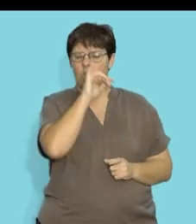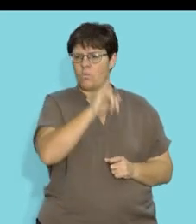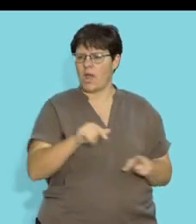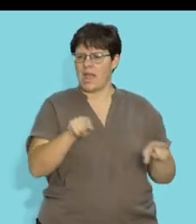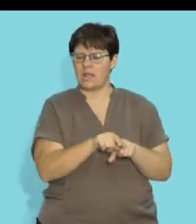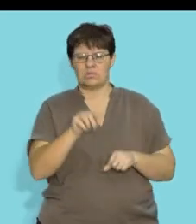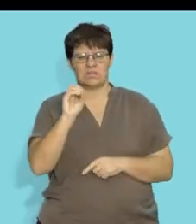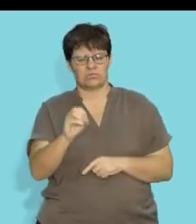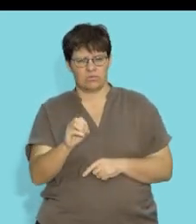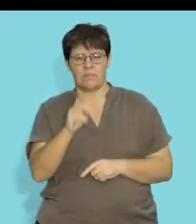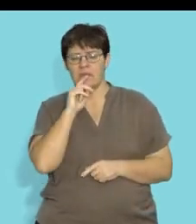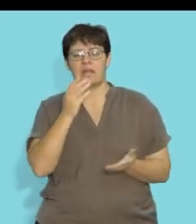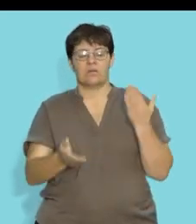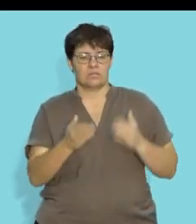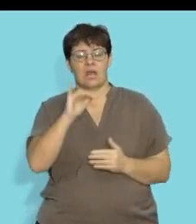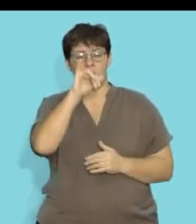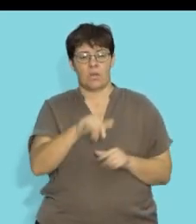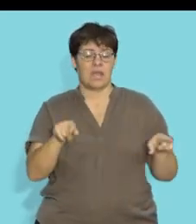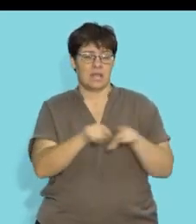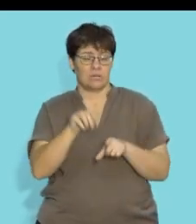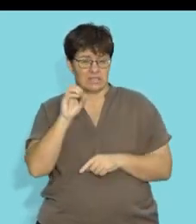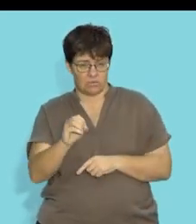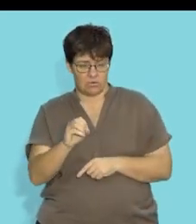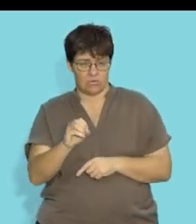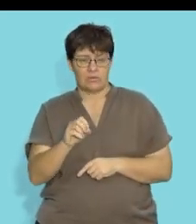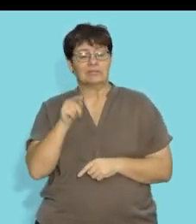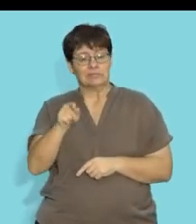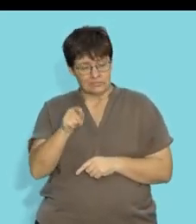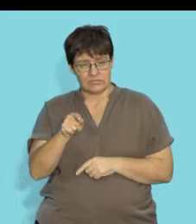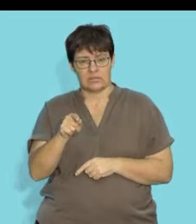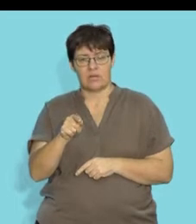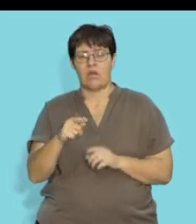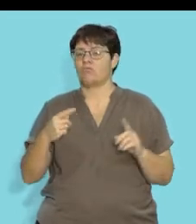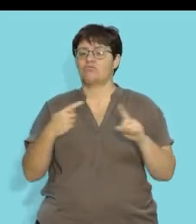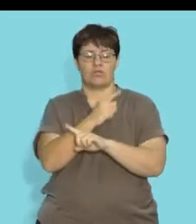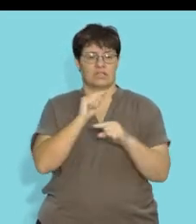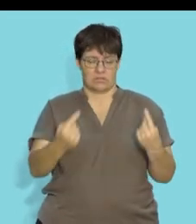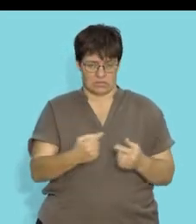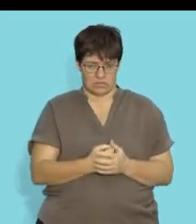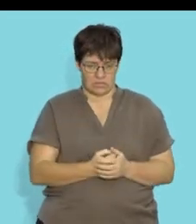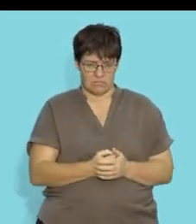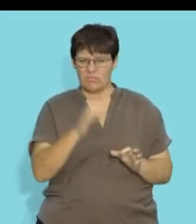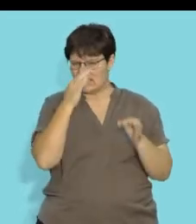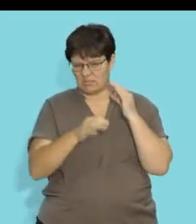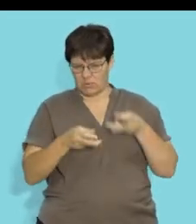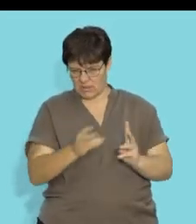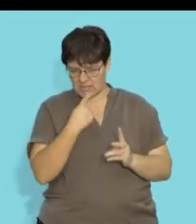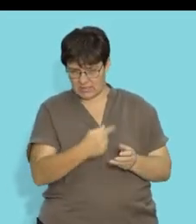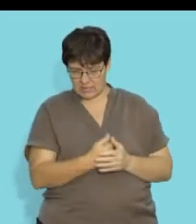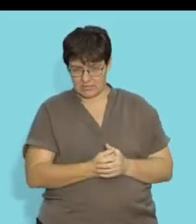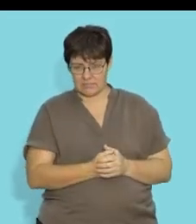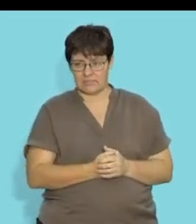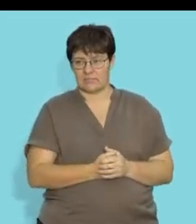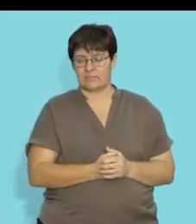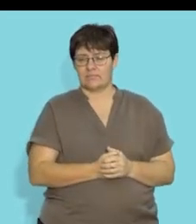is equal to, it means the equation y equal to 0 is where the graph cannot cross in simple terms. That's what